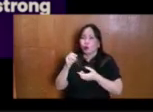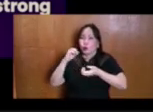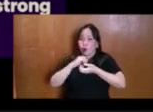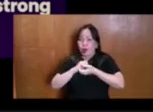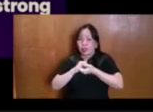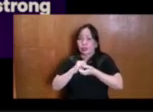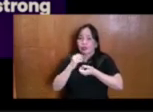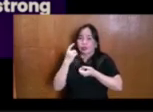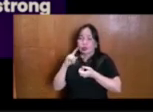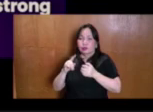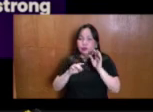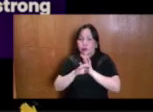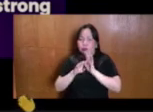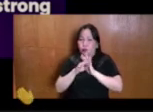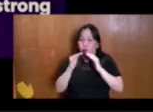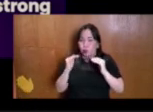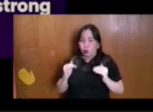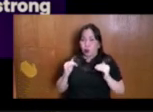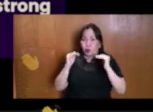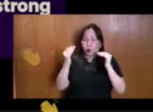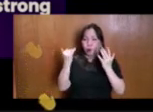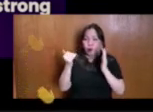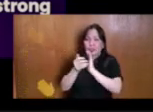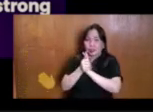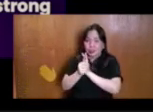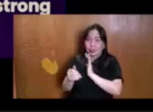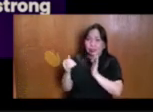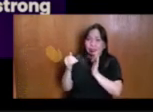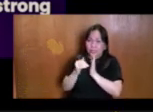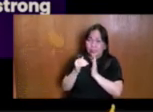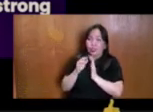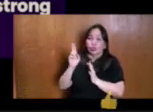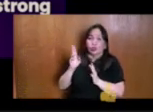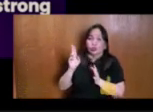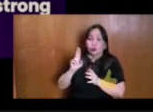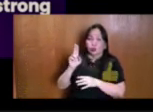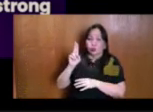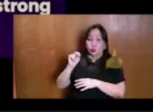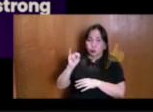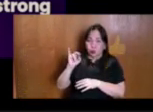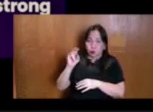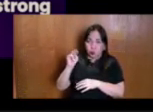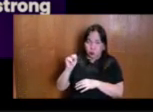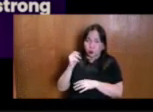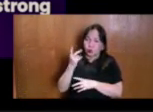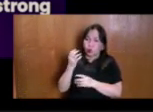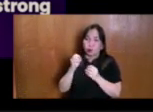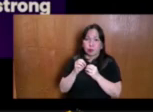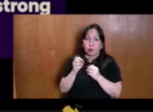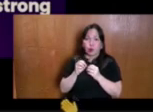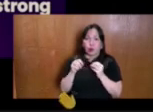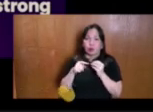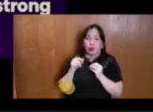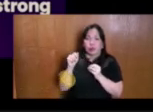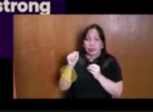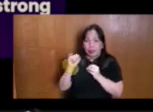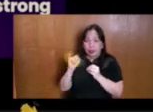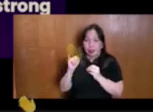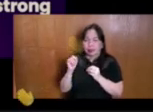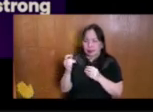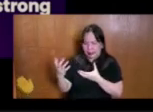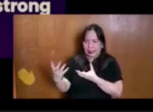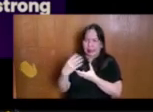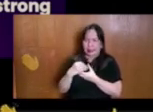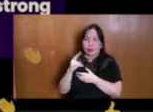development. You want upskilling, you want reskilling, involve your unions. You want better governance in terms of AI, involve your union,